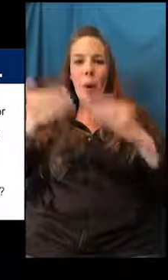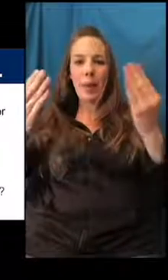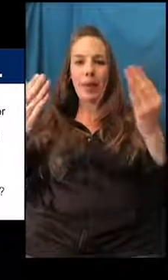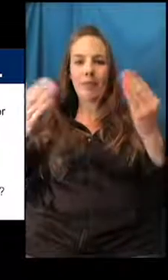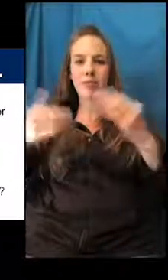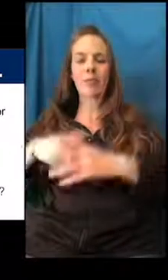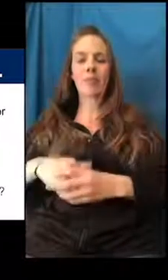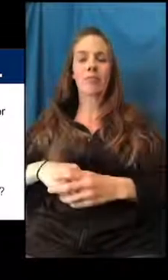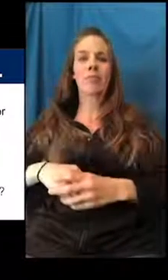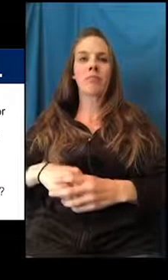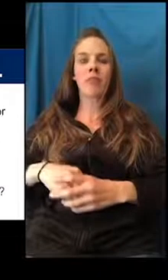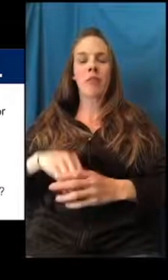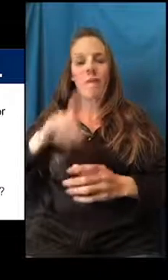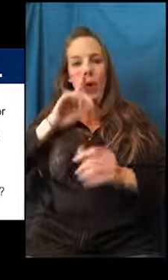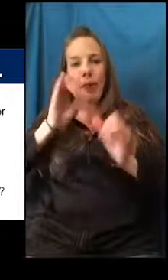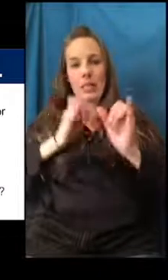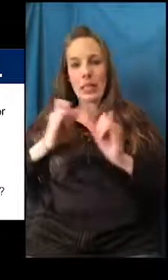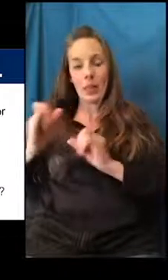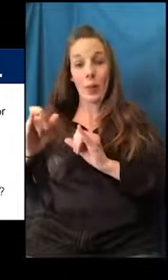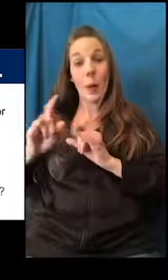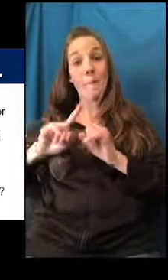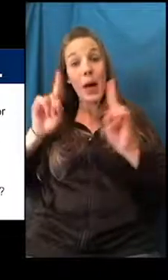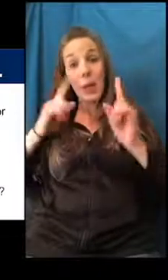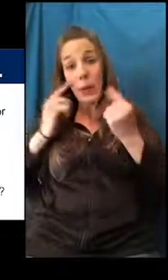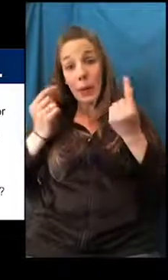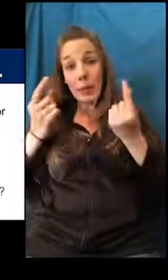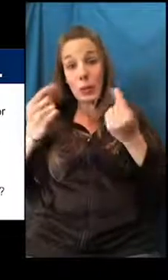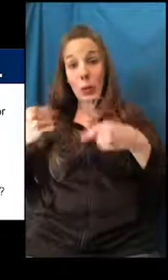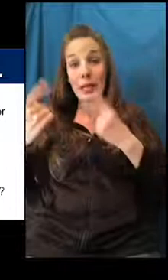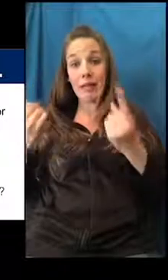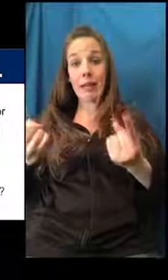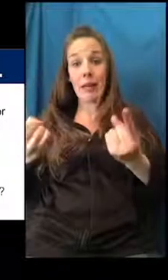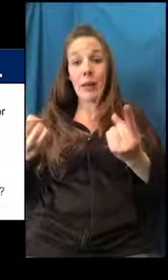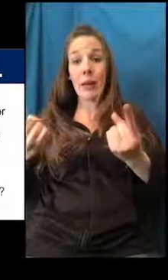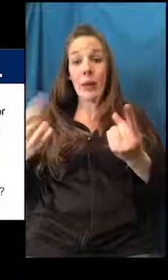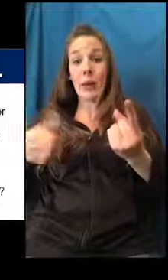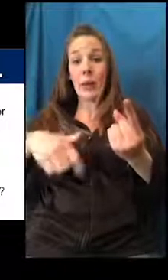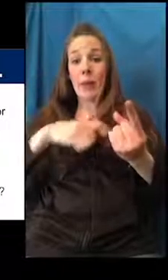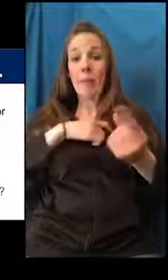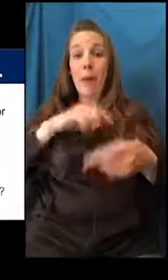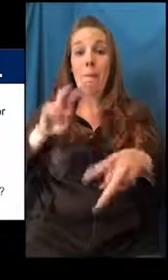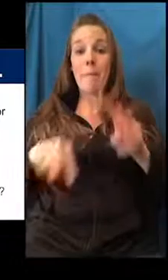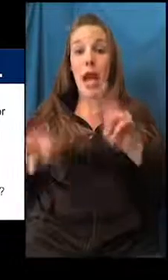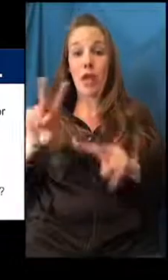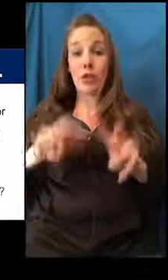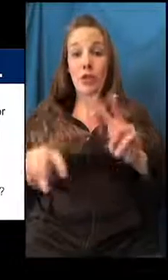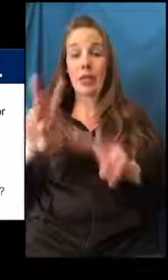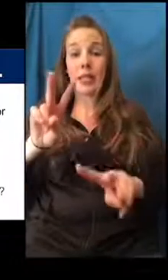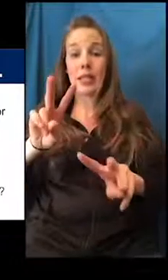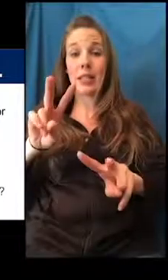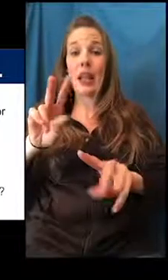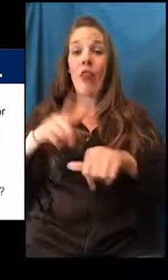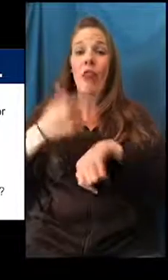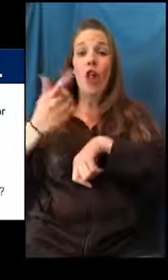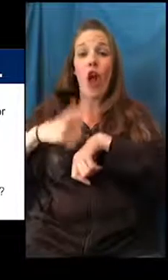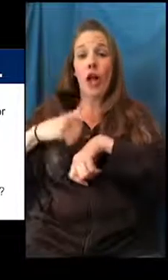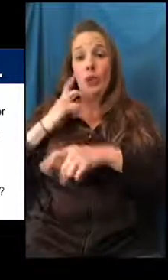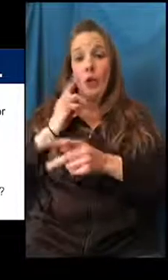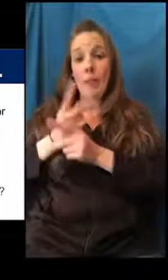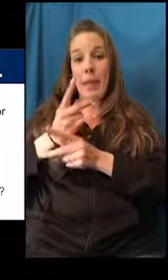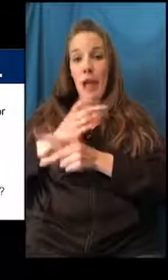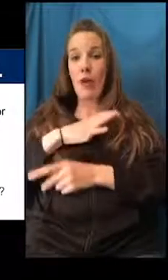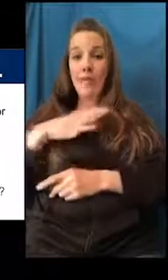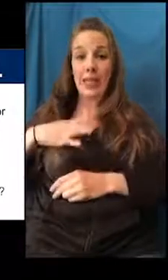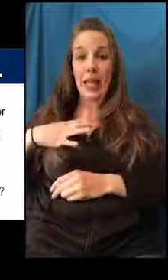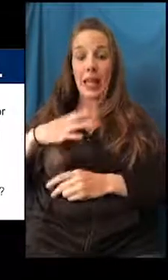for these individuals. What we have been doing, we have been monitoring long-term care facilities and group homes